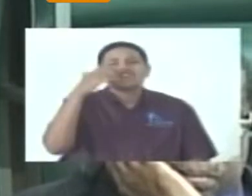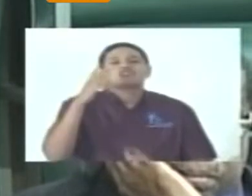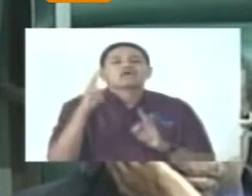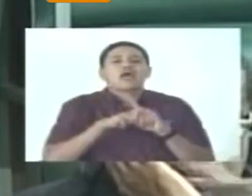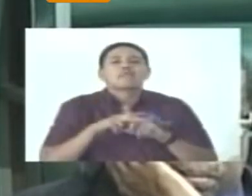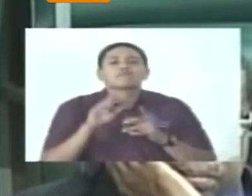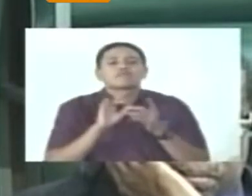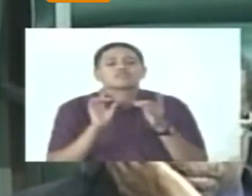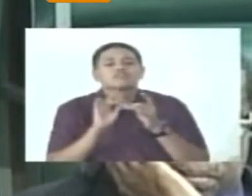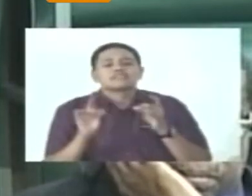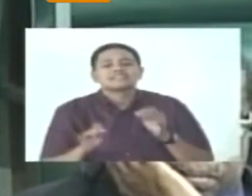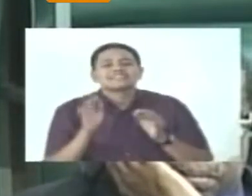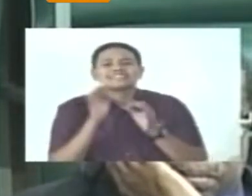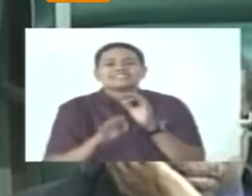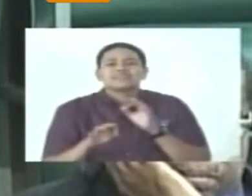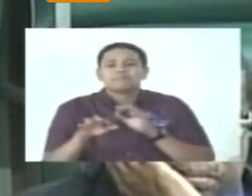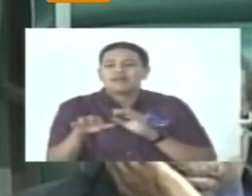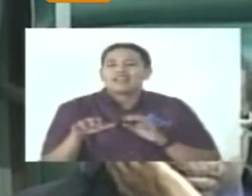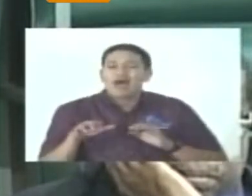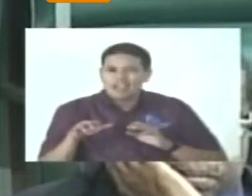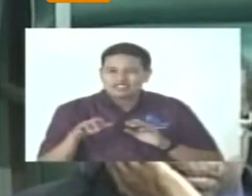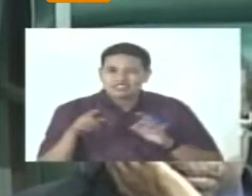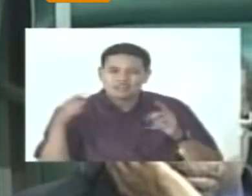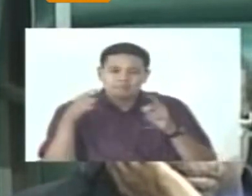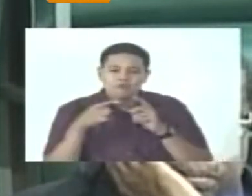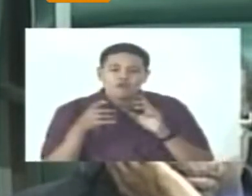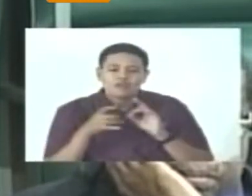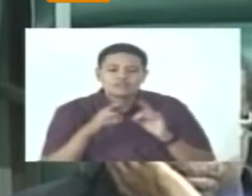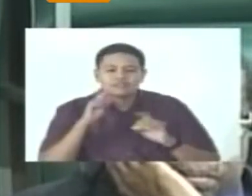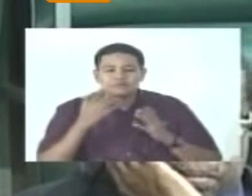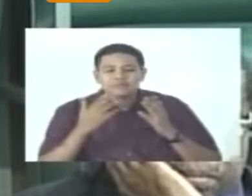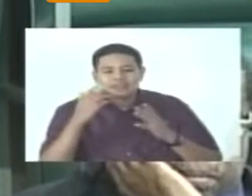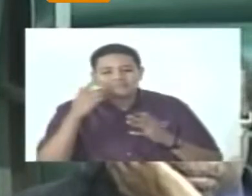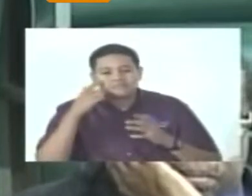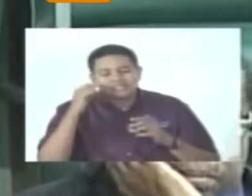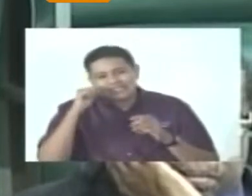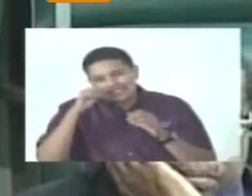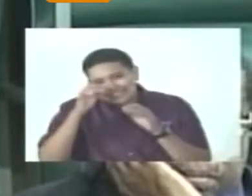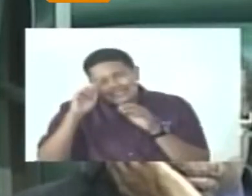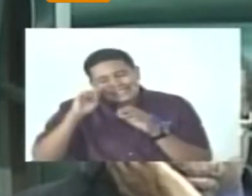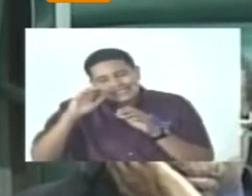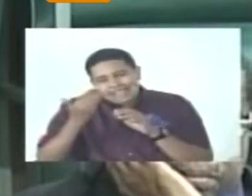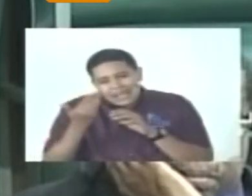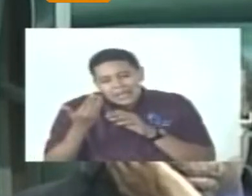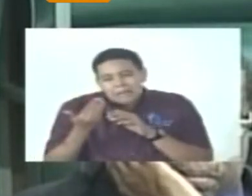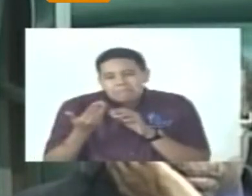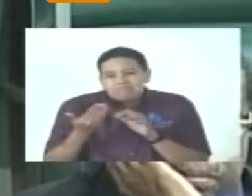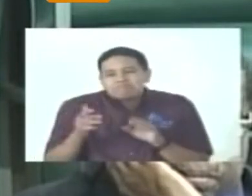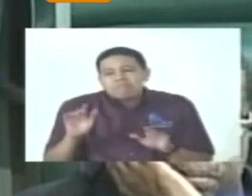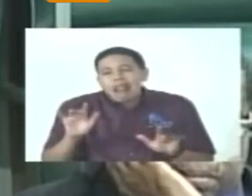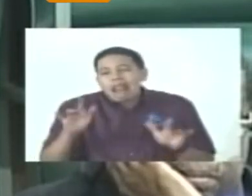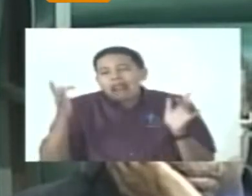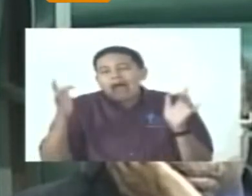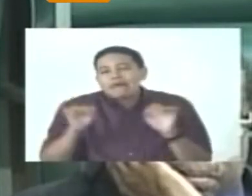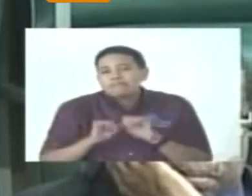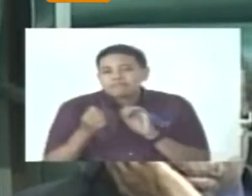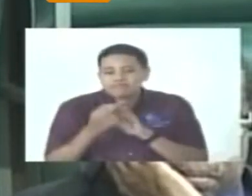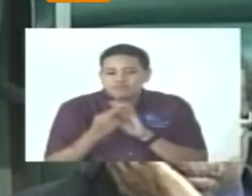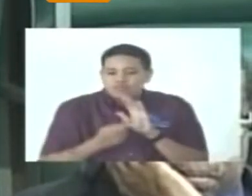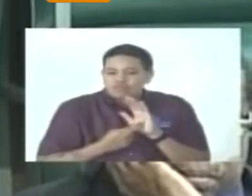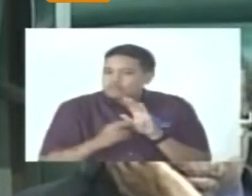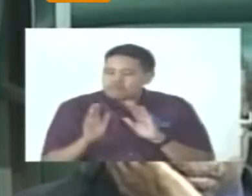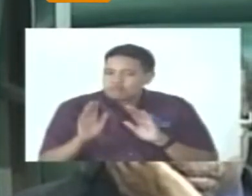term simple larceny that made it seem like a minor sort of offense. And one had to be at pains